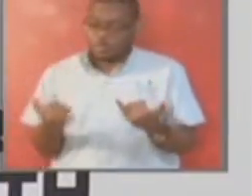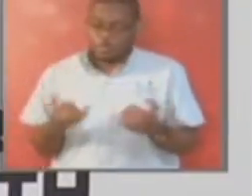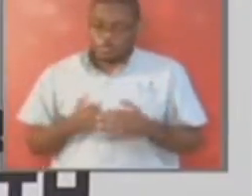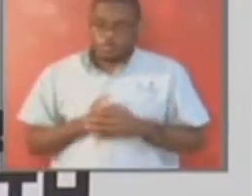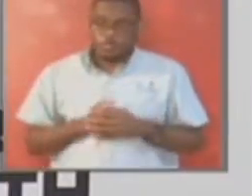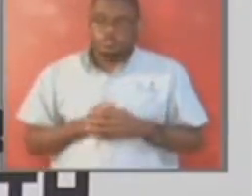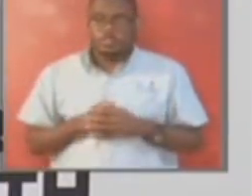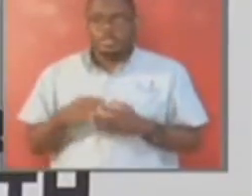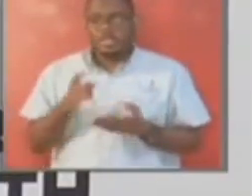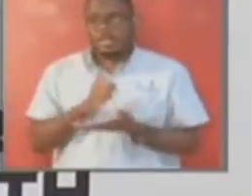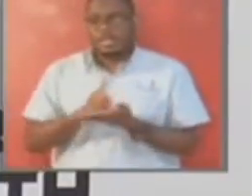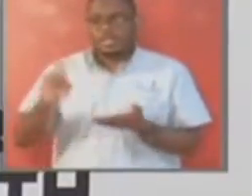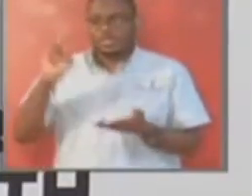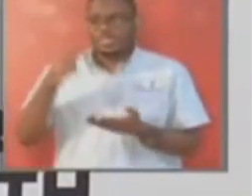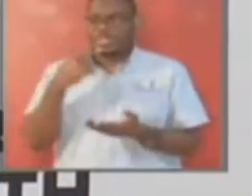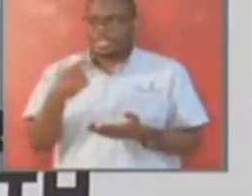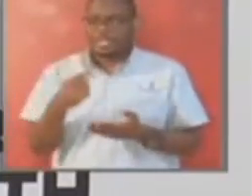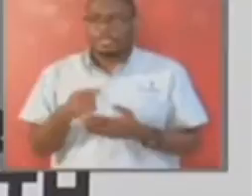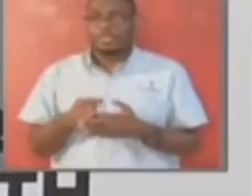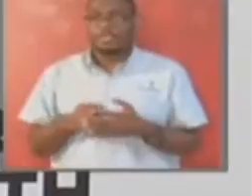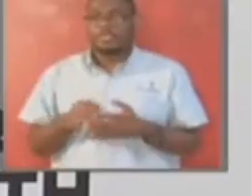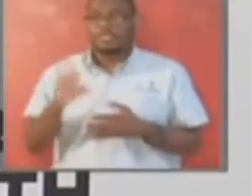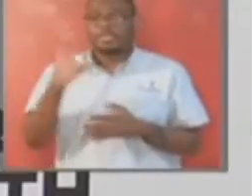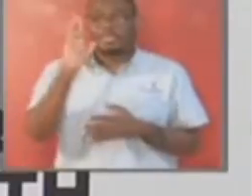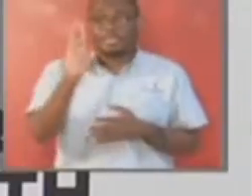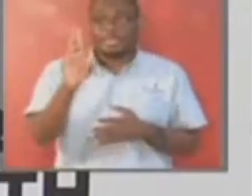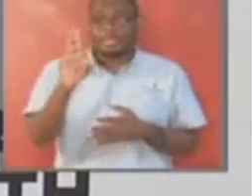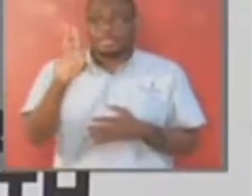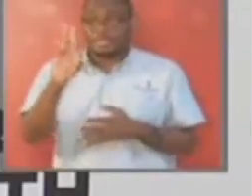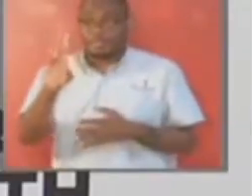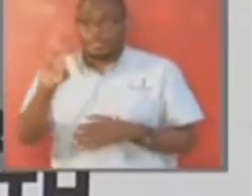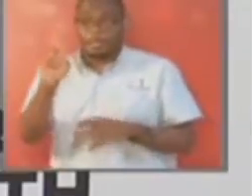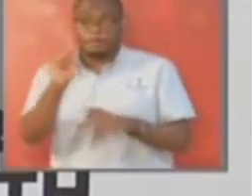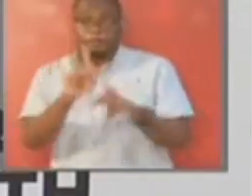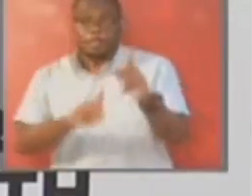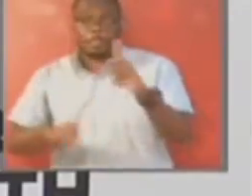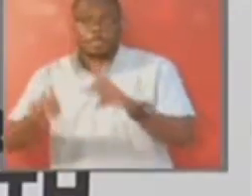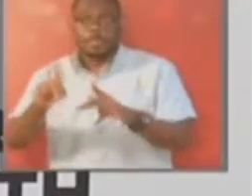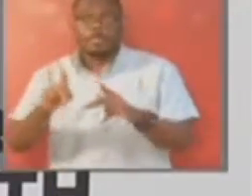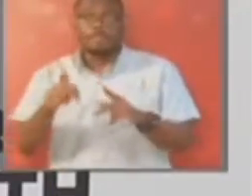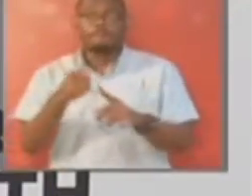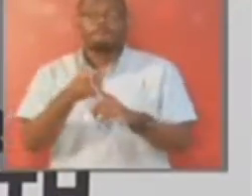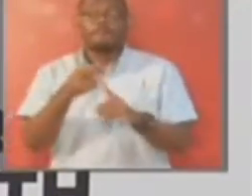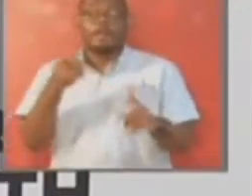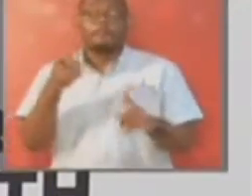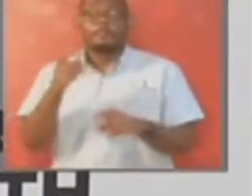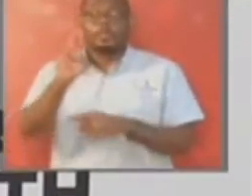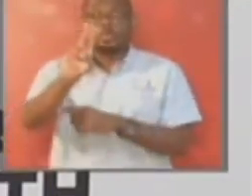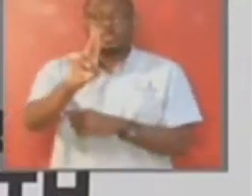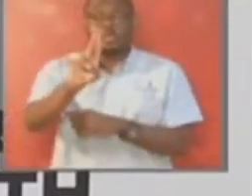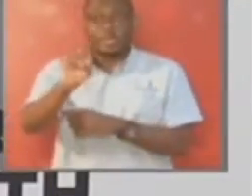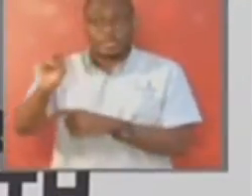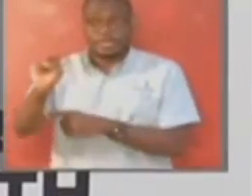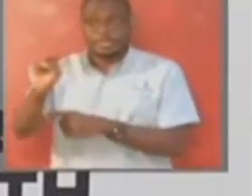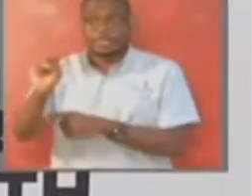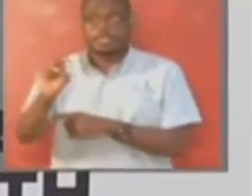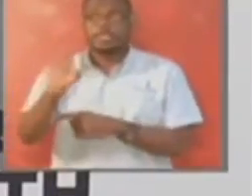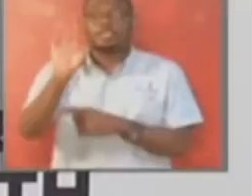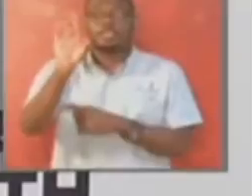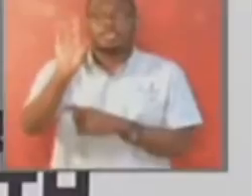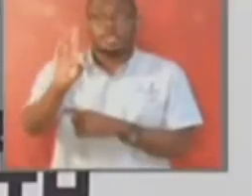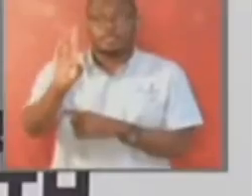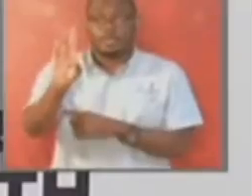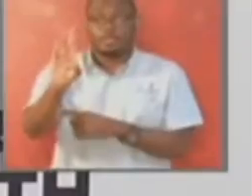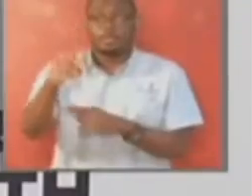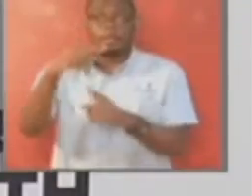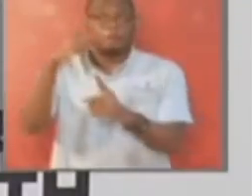of 67 people that came back from US, 7 of them came back as positive when we did the day 1 or day 2 swabs. And we have